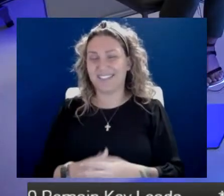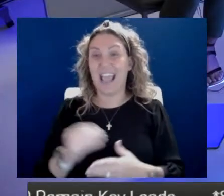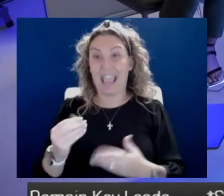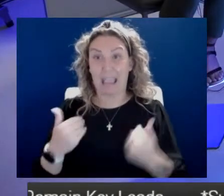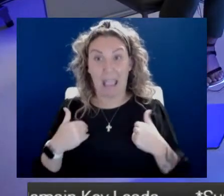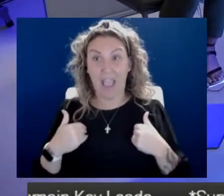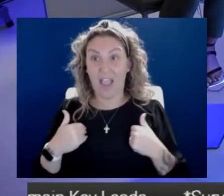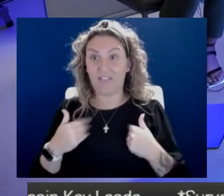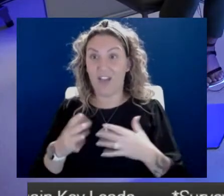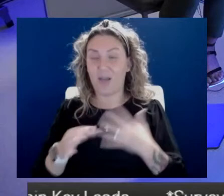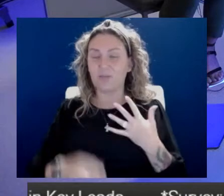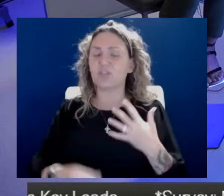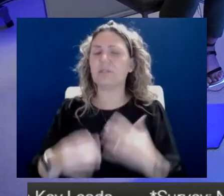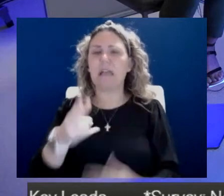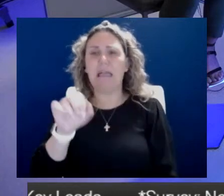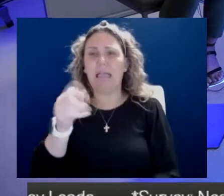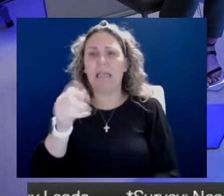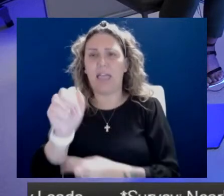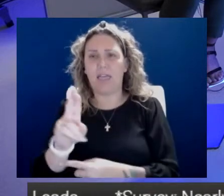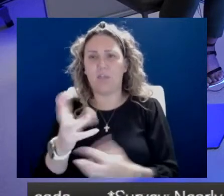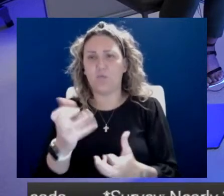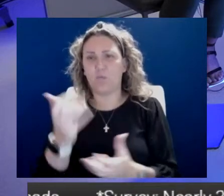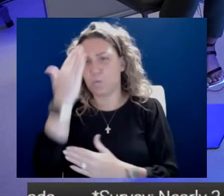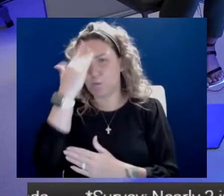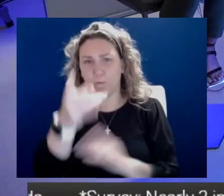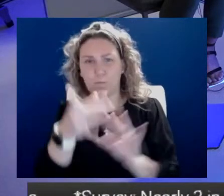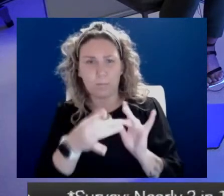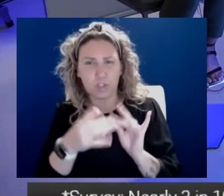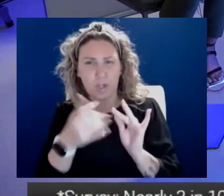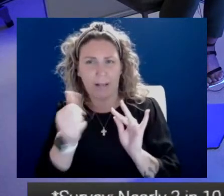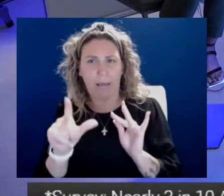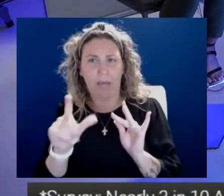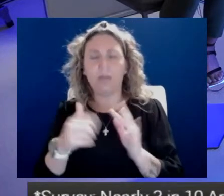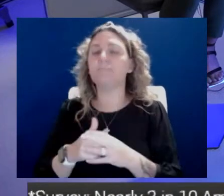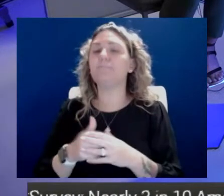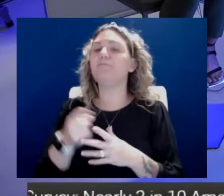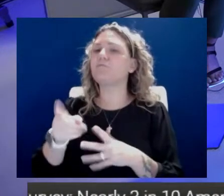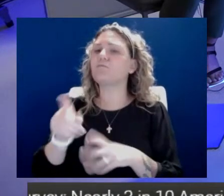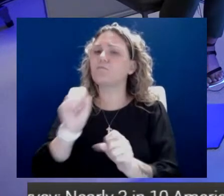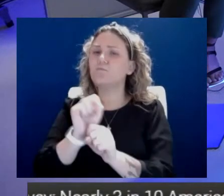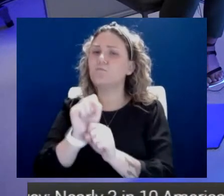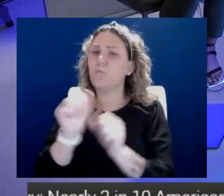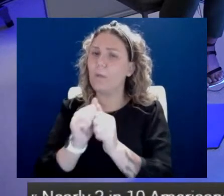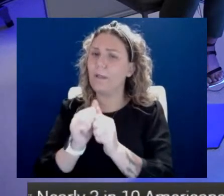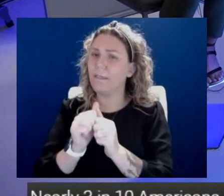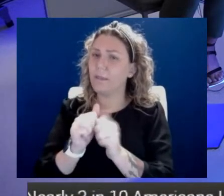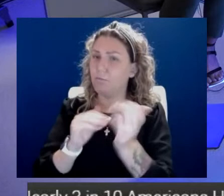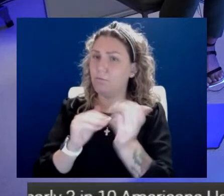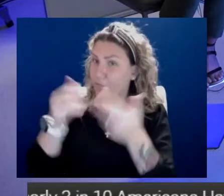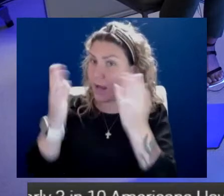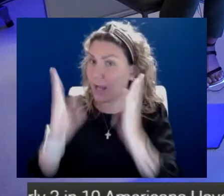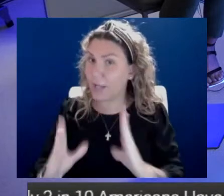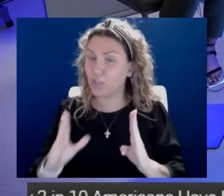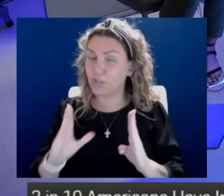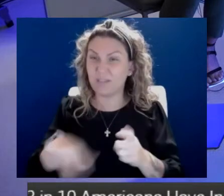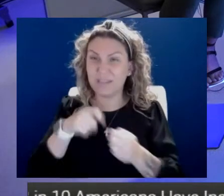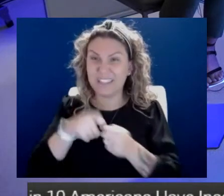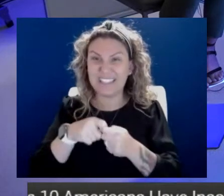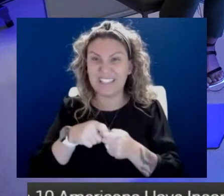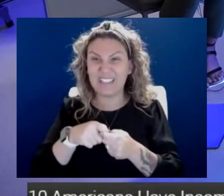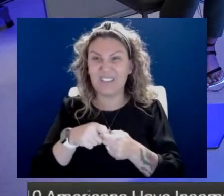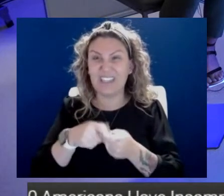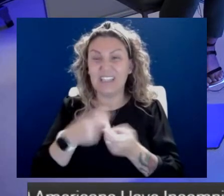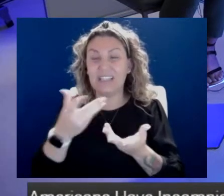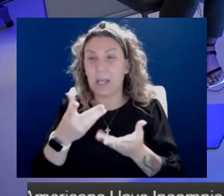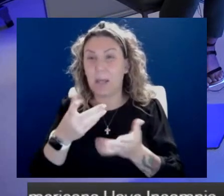Heather wants to know, and I think you mentioned this a little bit, Gail, but do you work with the providers to see if there are certain procedures that might be able to be